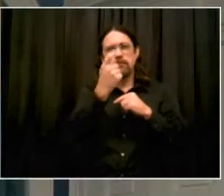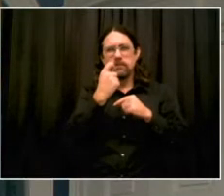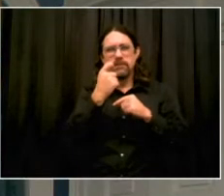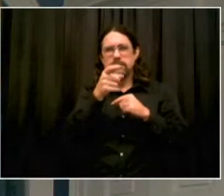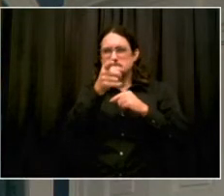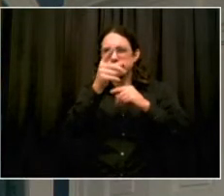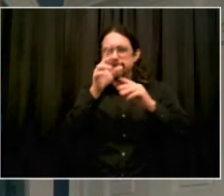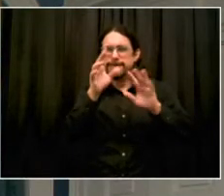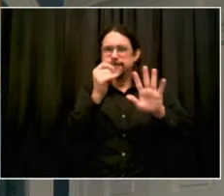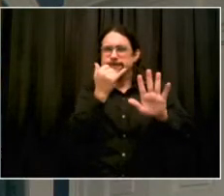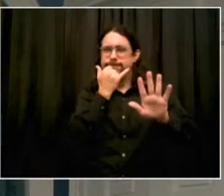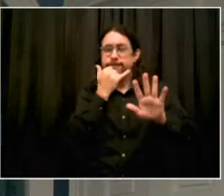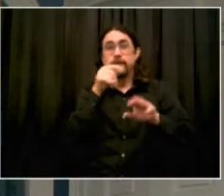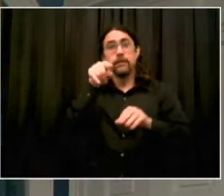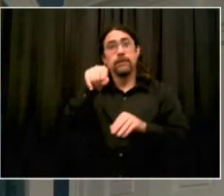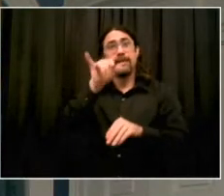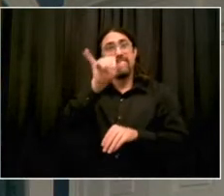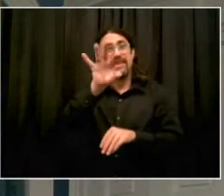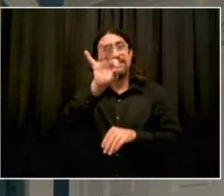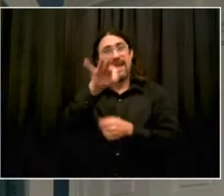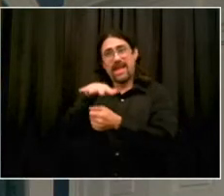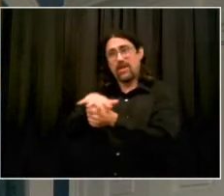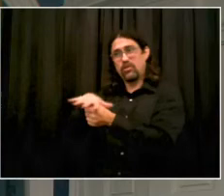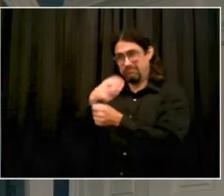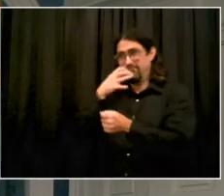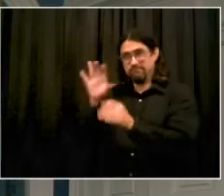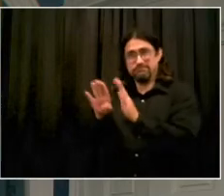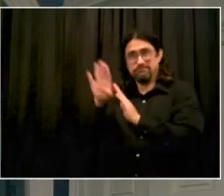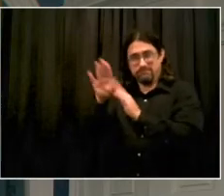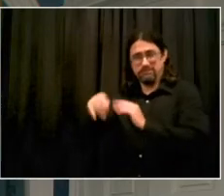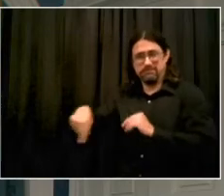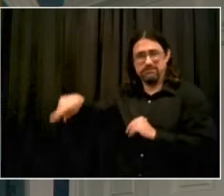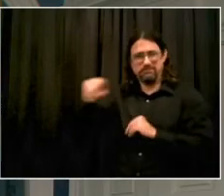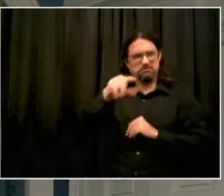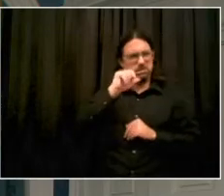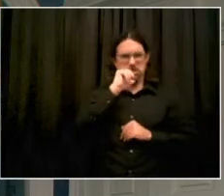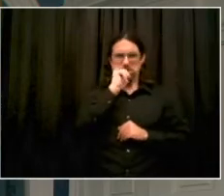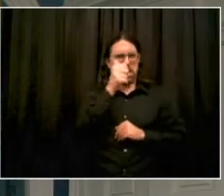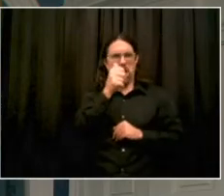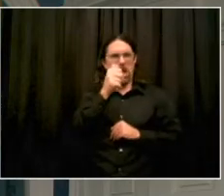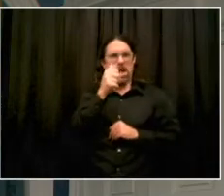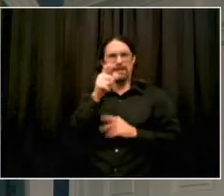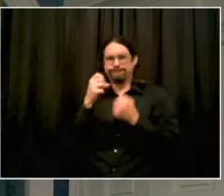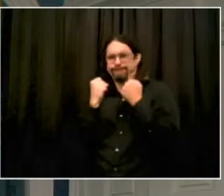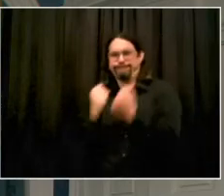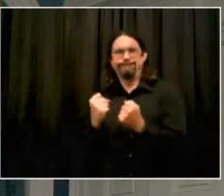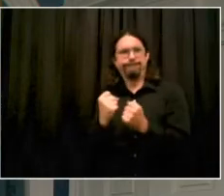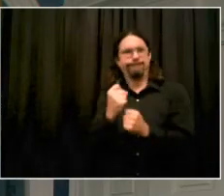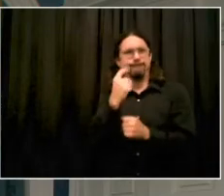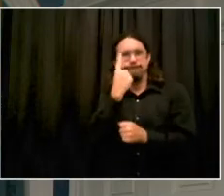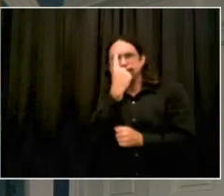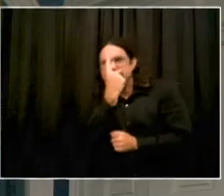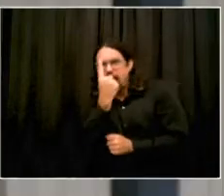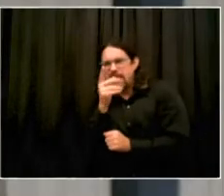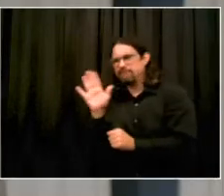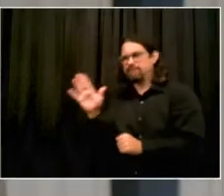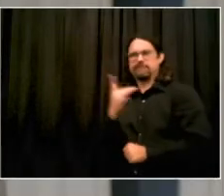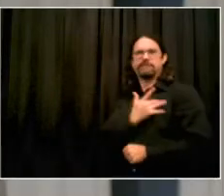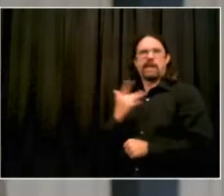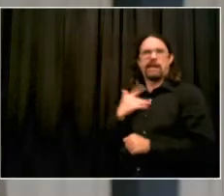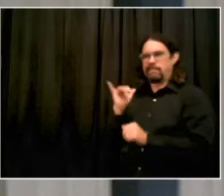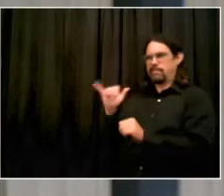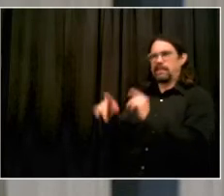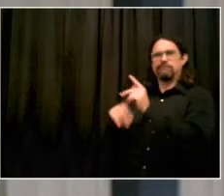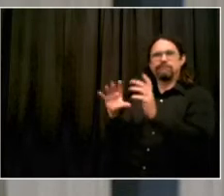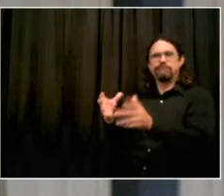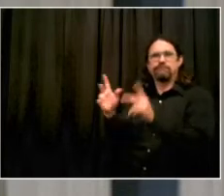of the colleagues we've been working with sent us a picture of the Babovich wearing a mask with his shtymel. And that picture